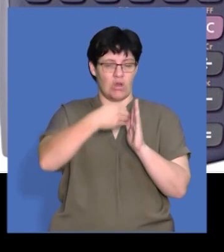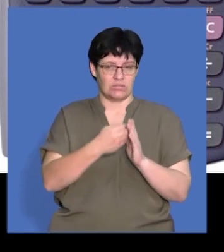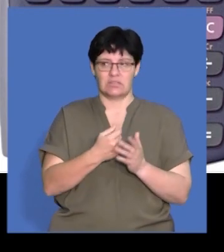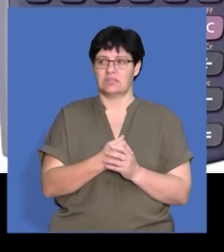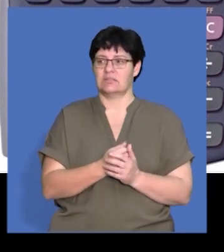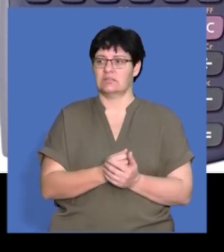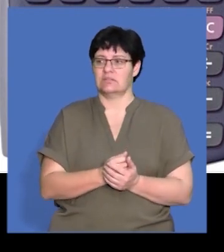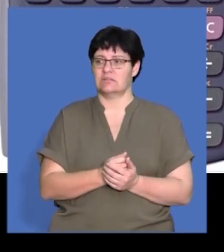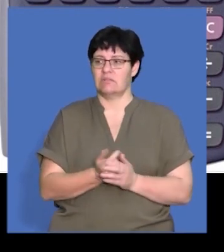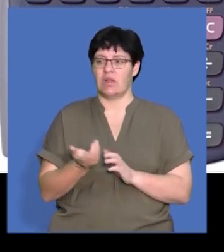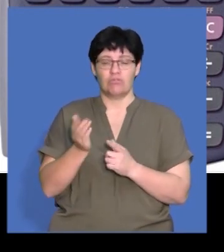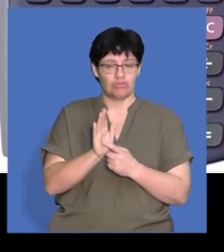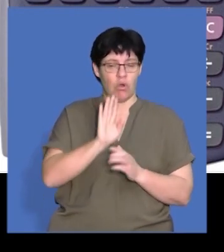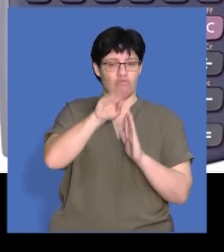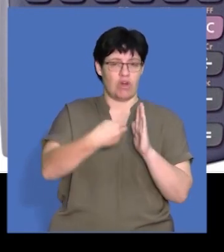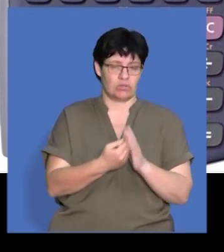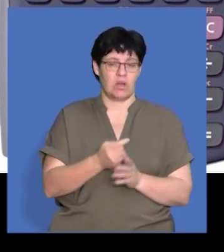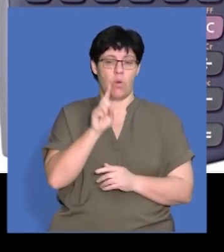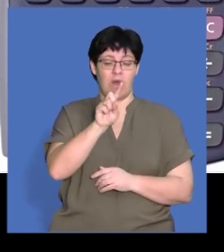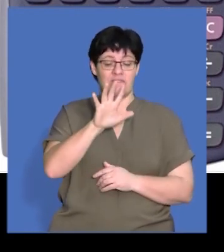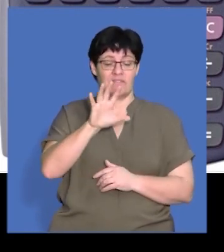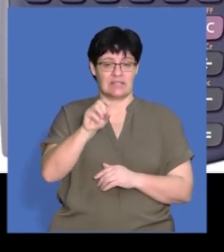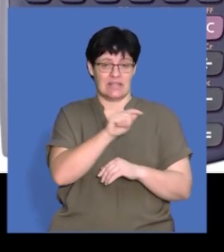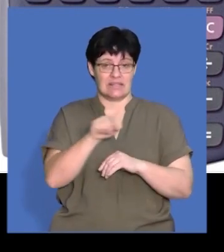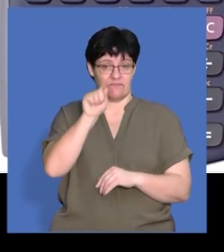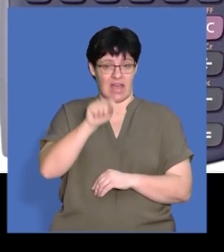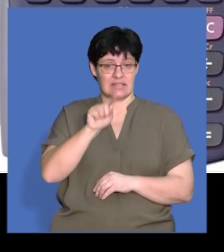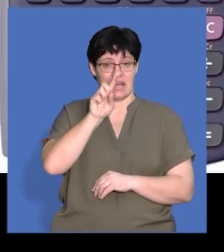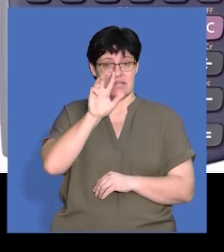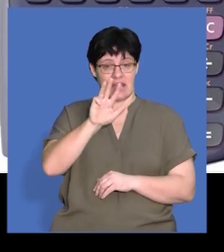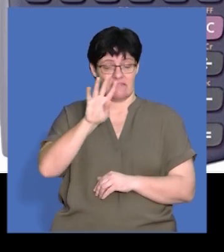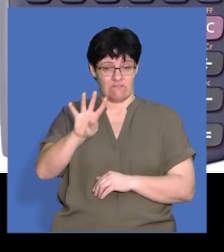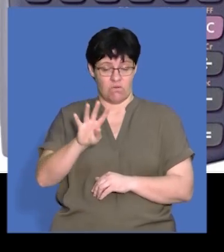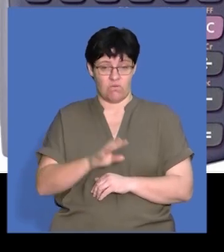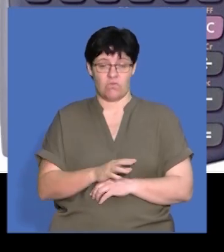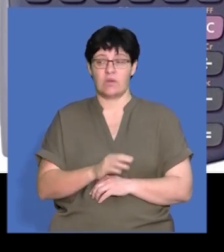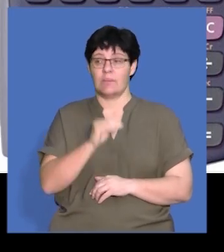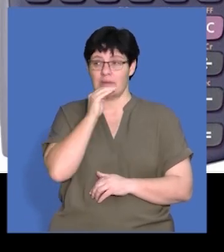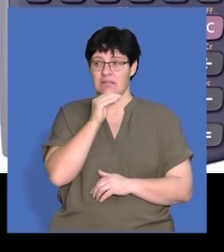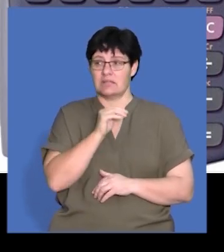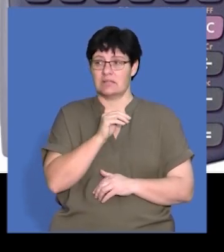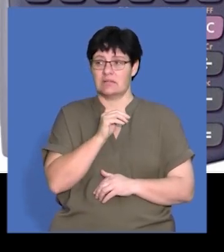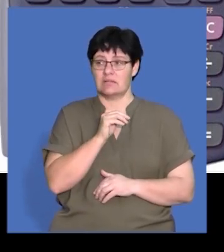on the calculator to show you the rounding. 150 divided by 94 is actually